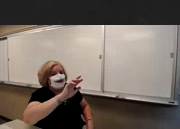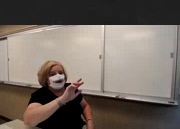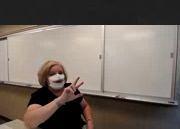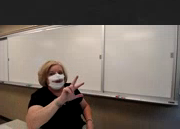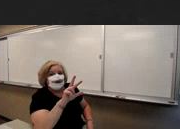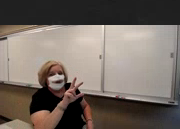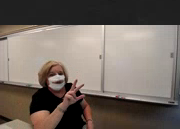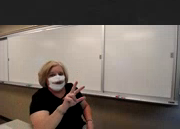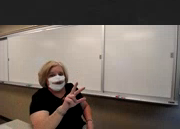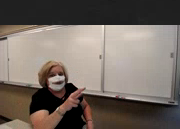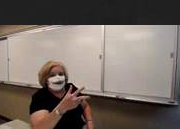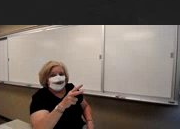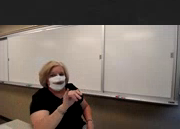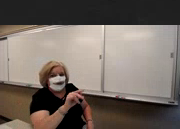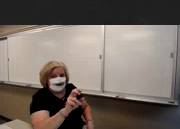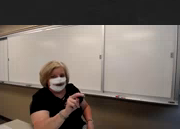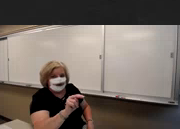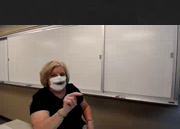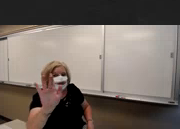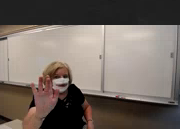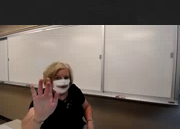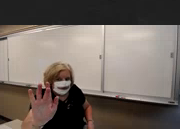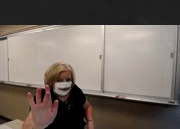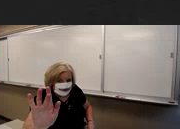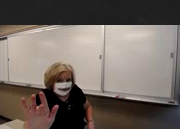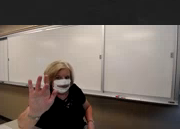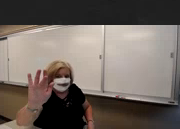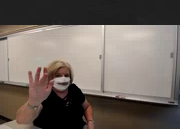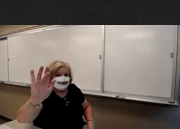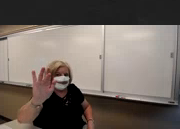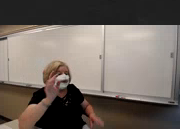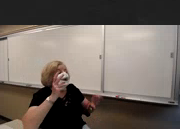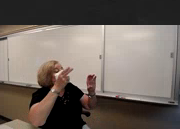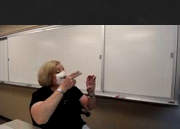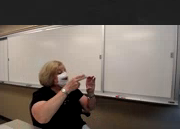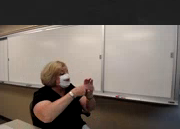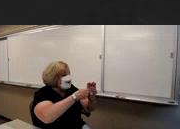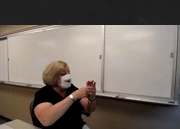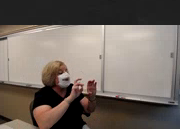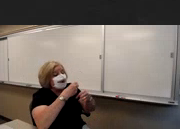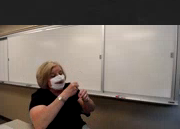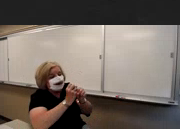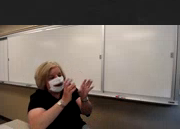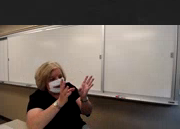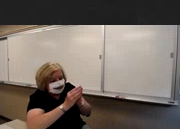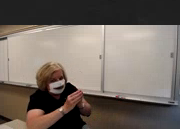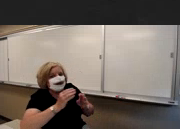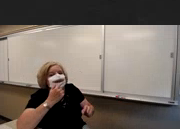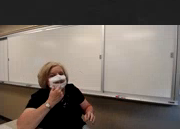down. Click on the join or create team in the top right corner.